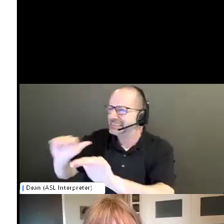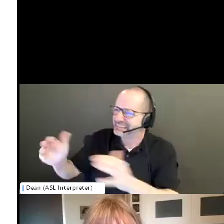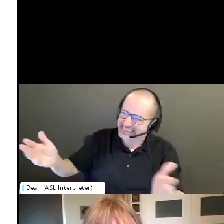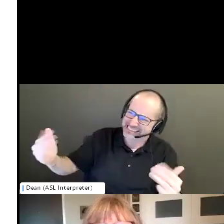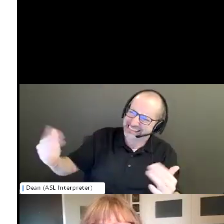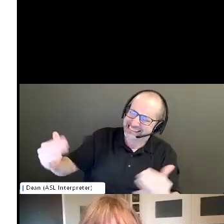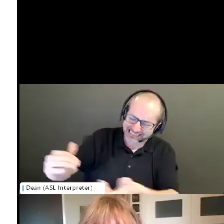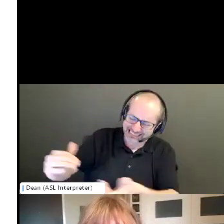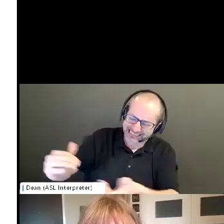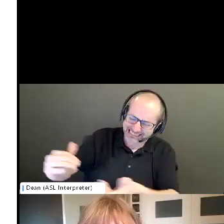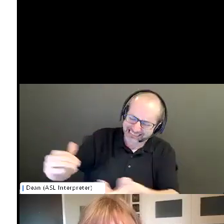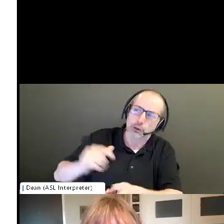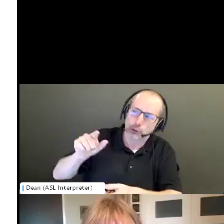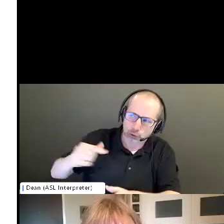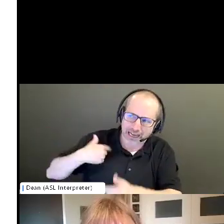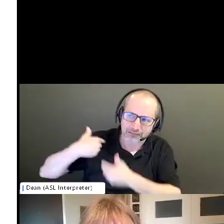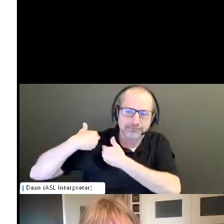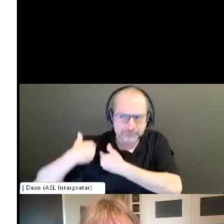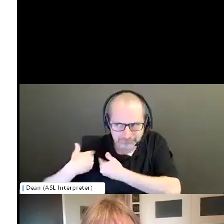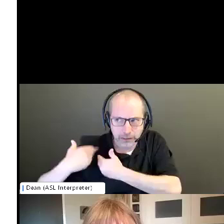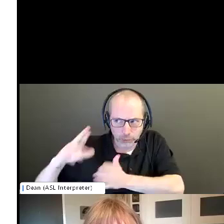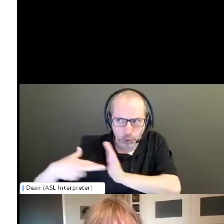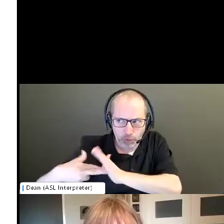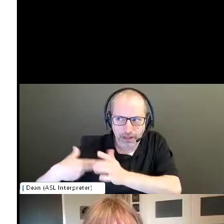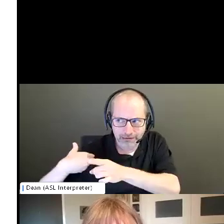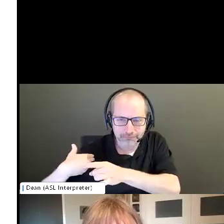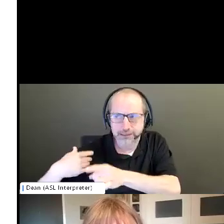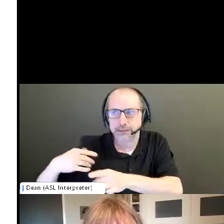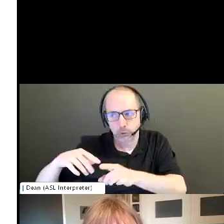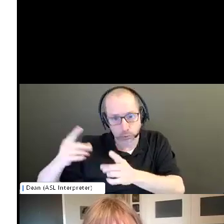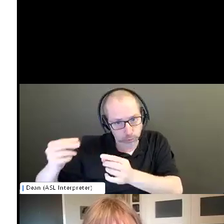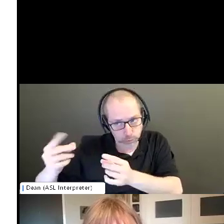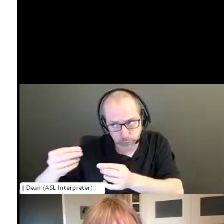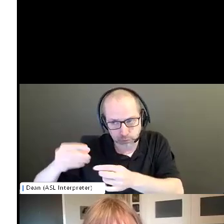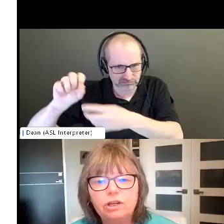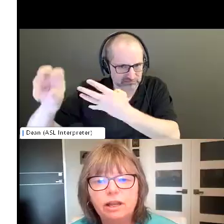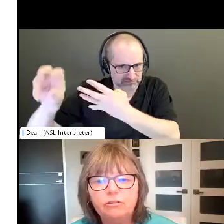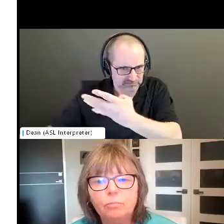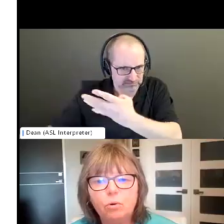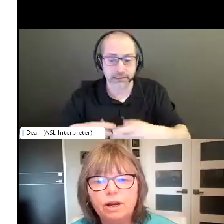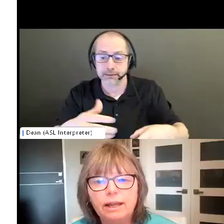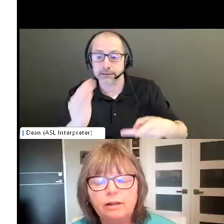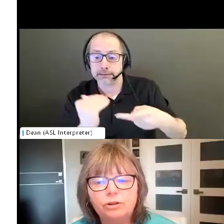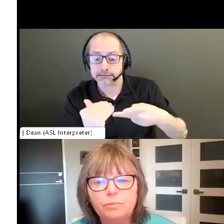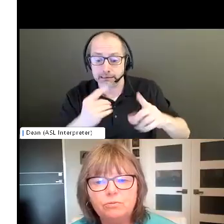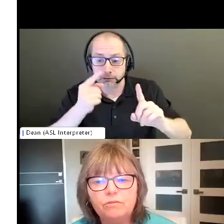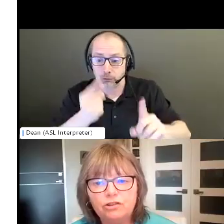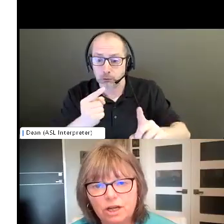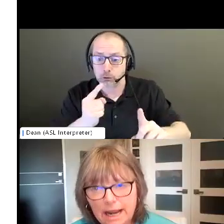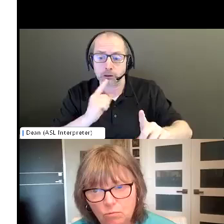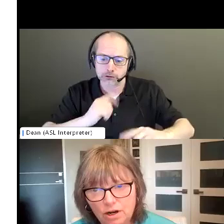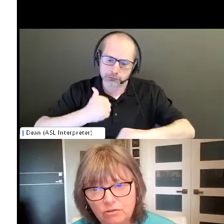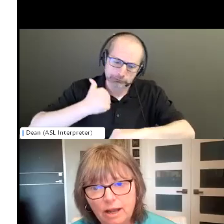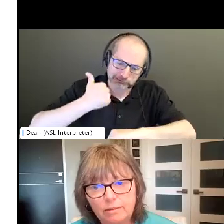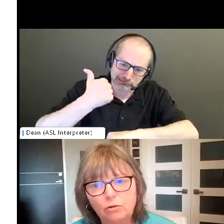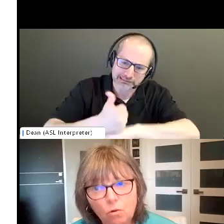play, and here's the role you can play. The second goal is around establishing and supporting elder abuse